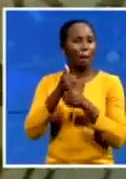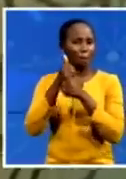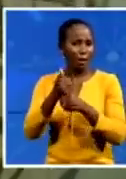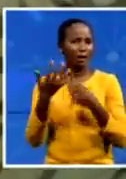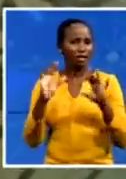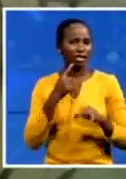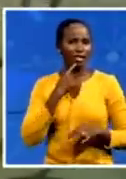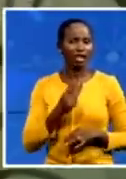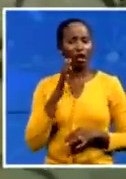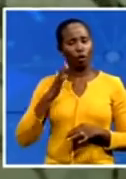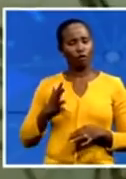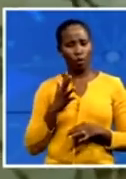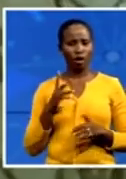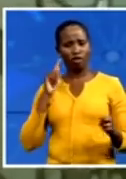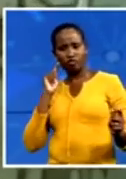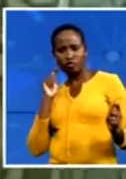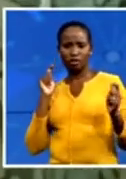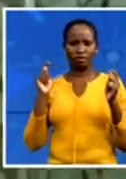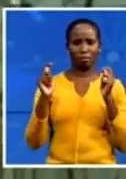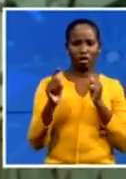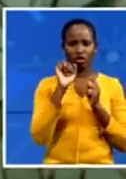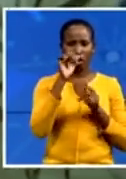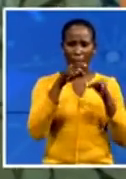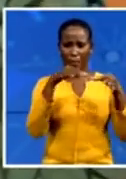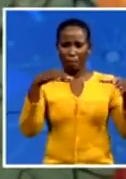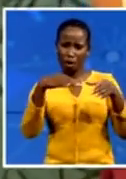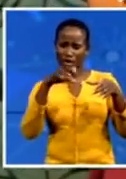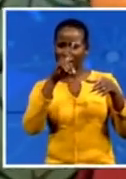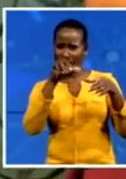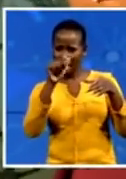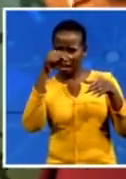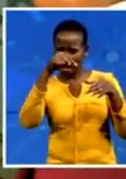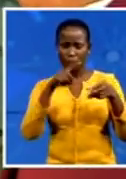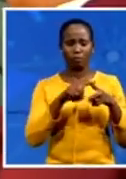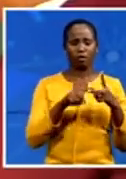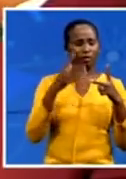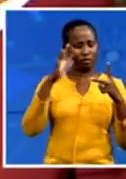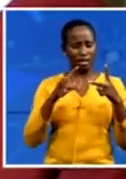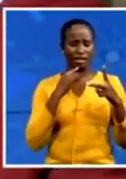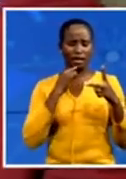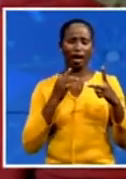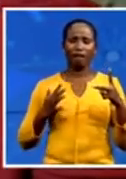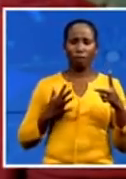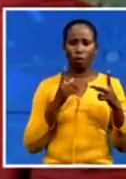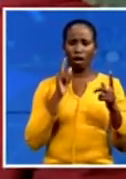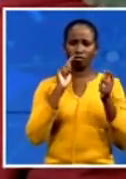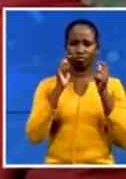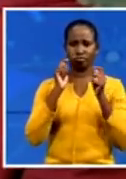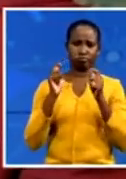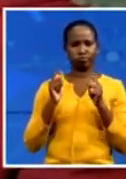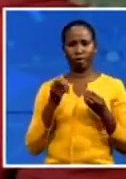within the party. You talked about, you know, bringing critical reforms and healing the DA from the inside